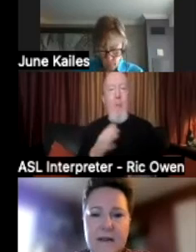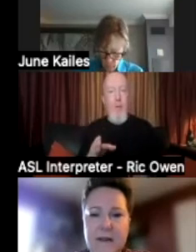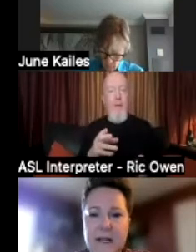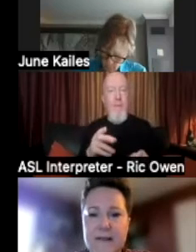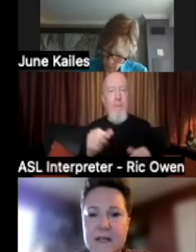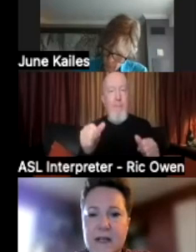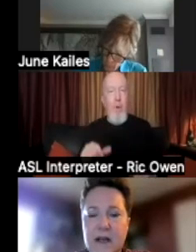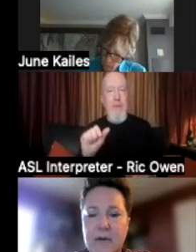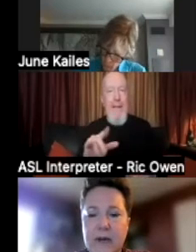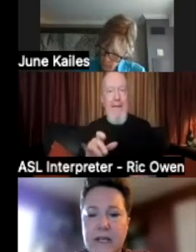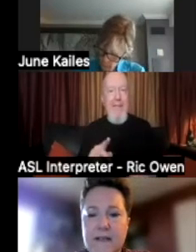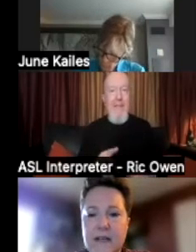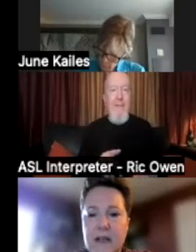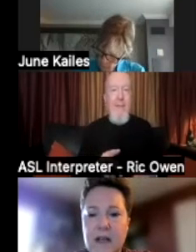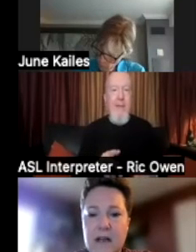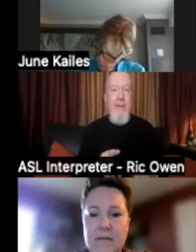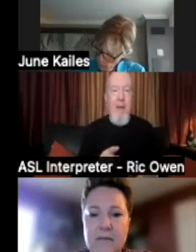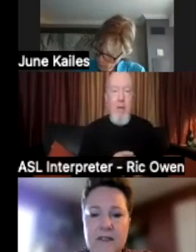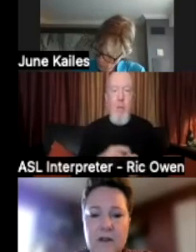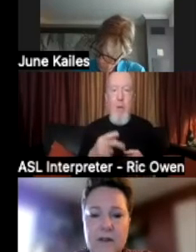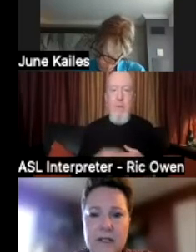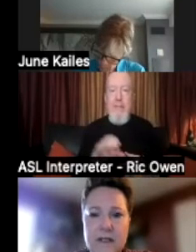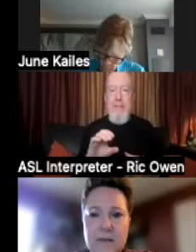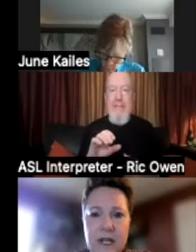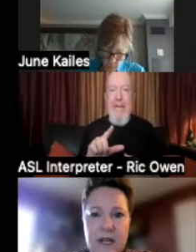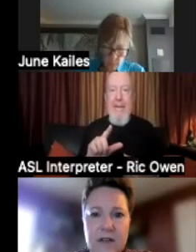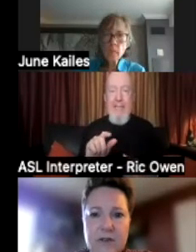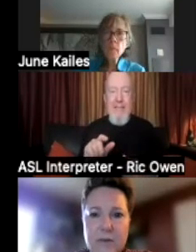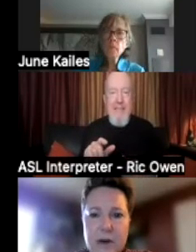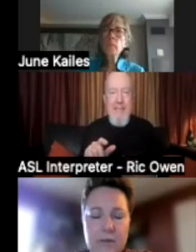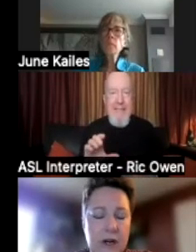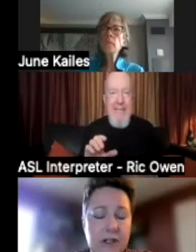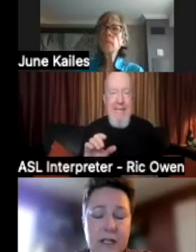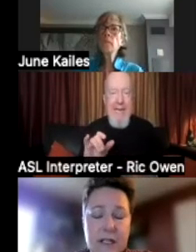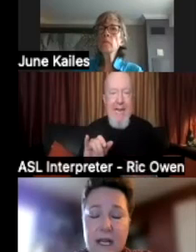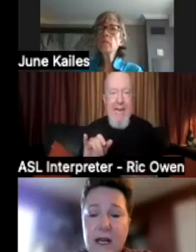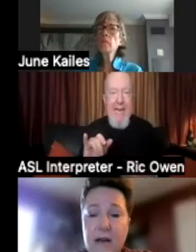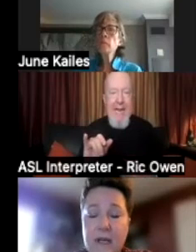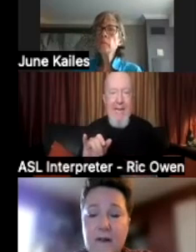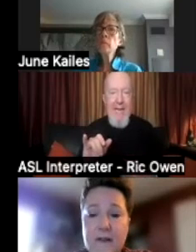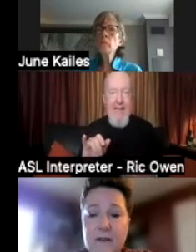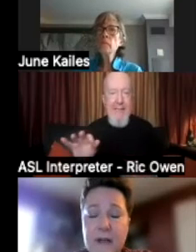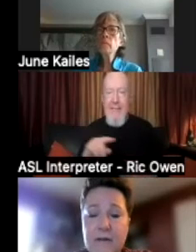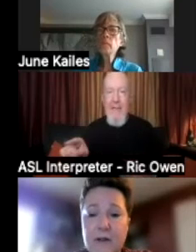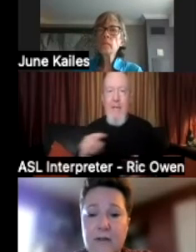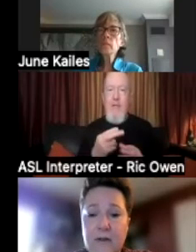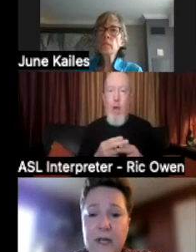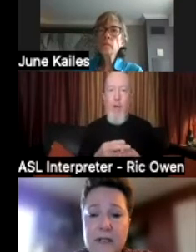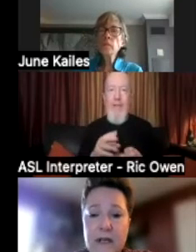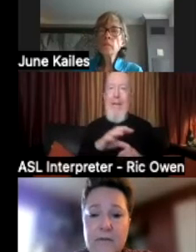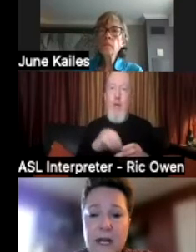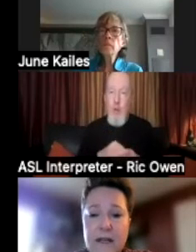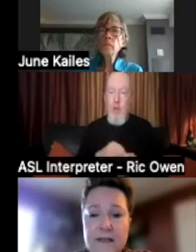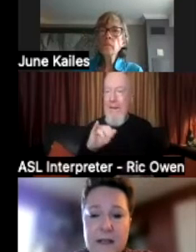that CFILC operates. It's called the Disability Inclusion Project. But also the federal